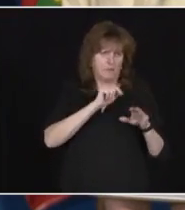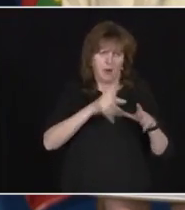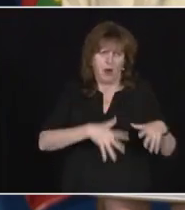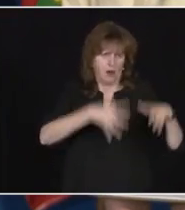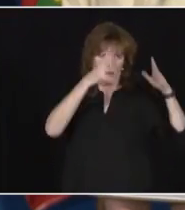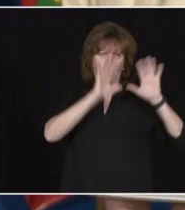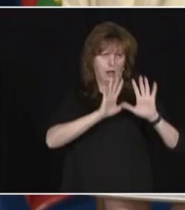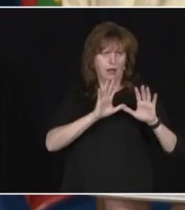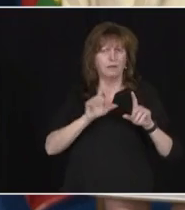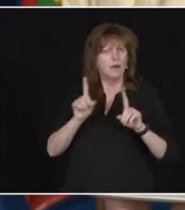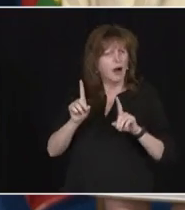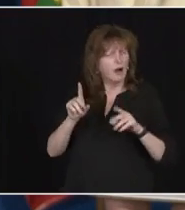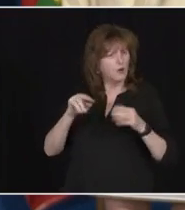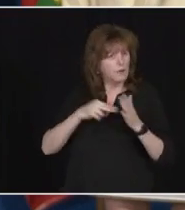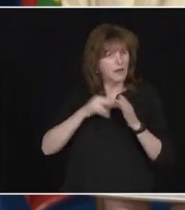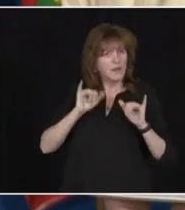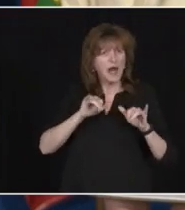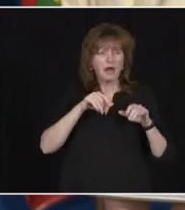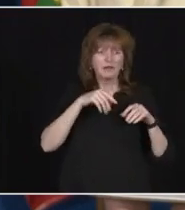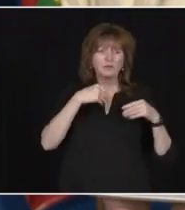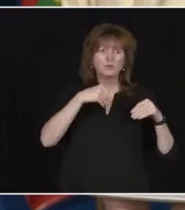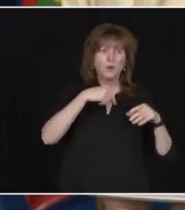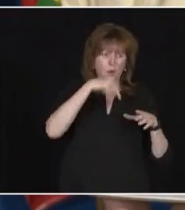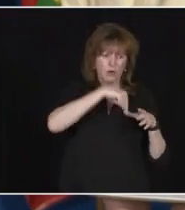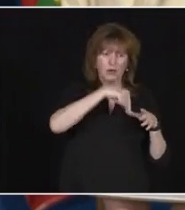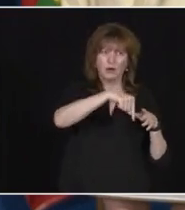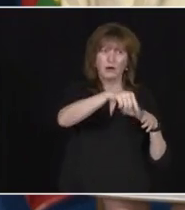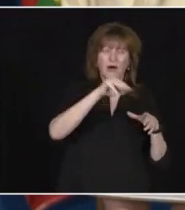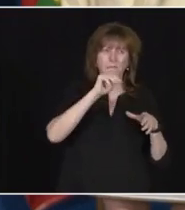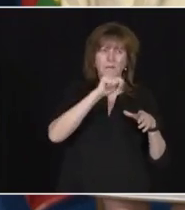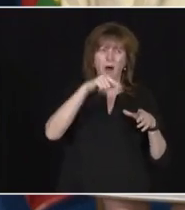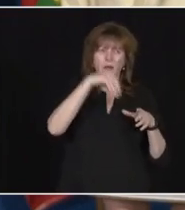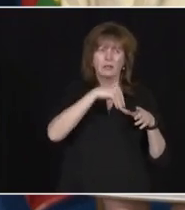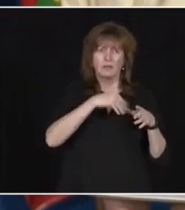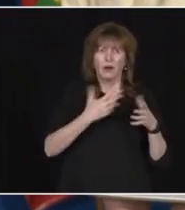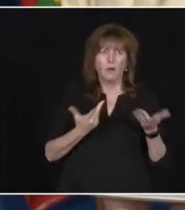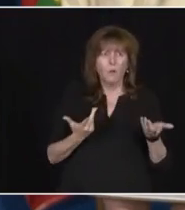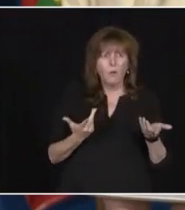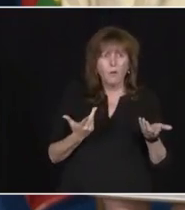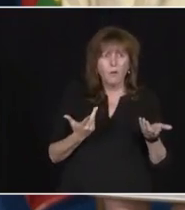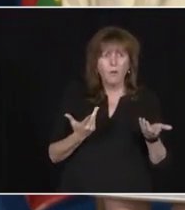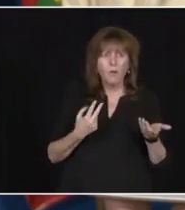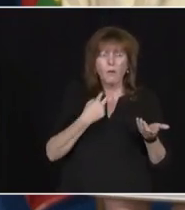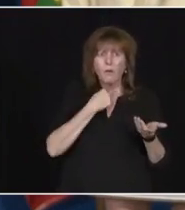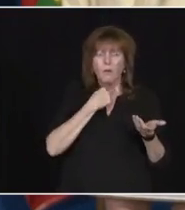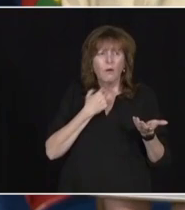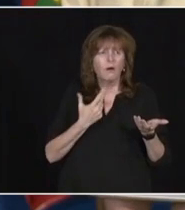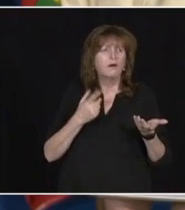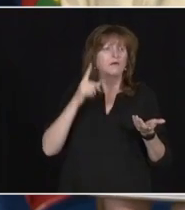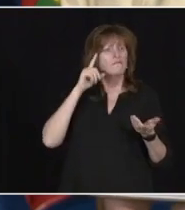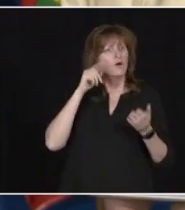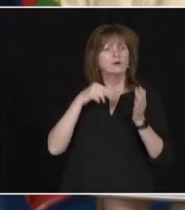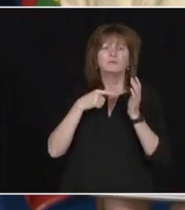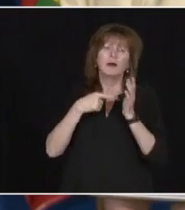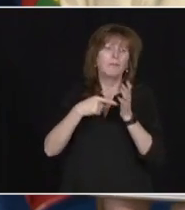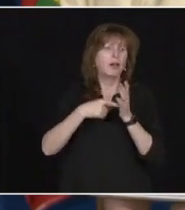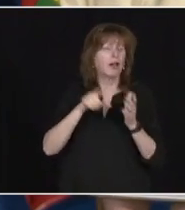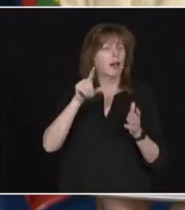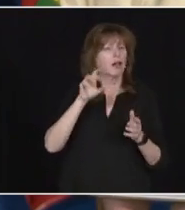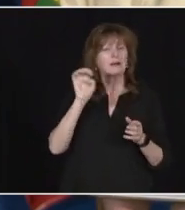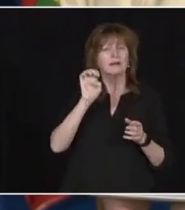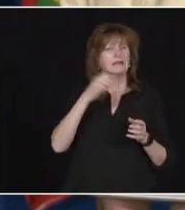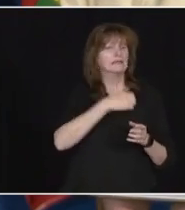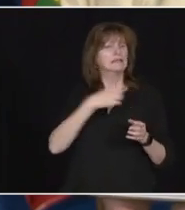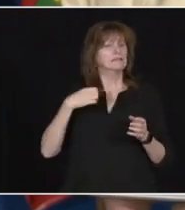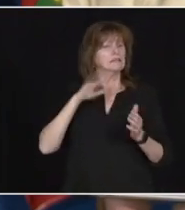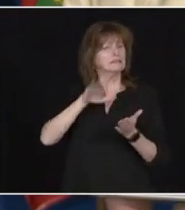stores at a great disadvantage. A store that sells clothing in the Eaton Centre, a high-end store in the Eaton Centre, can't reopen, but the same a